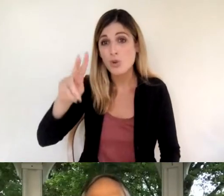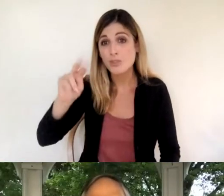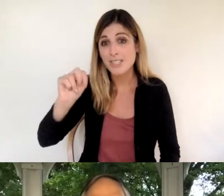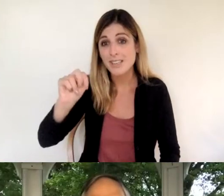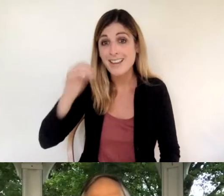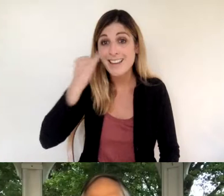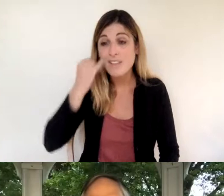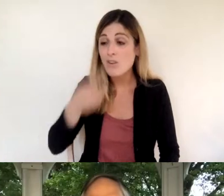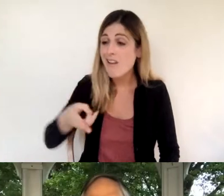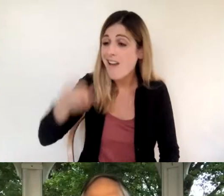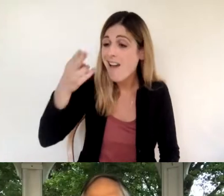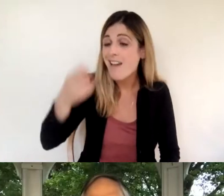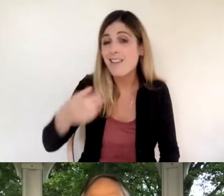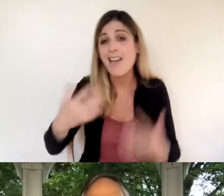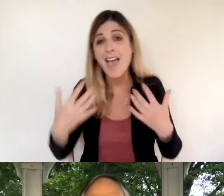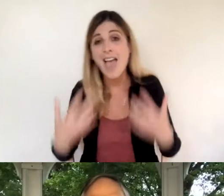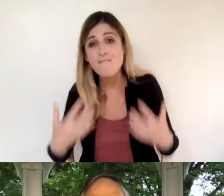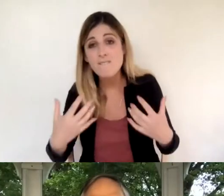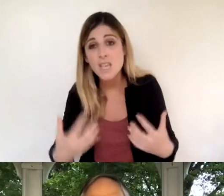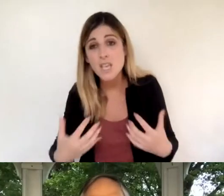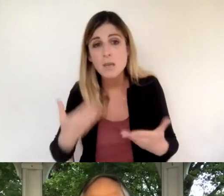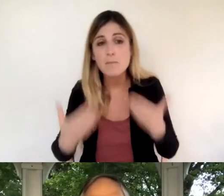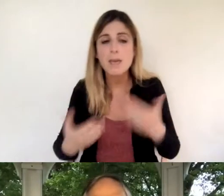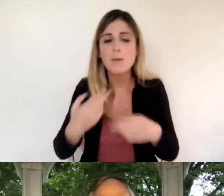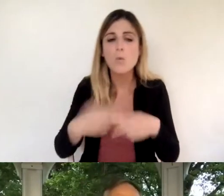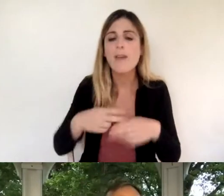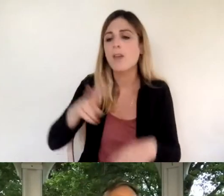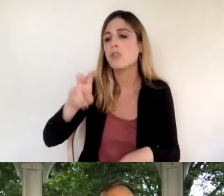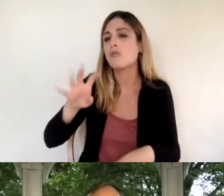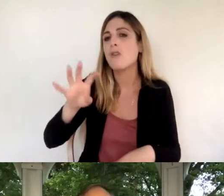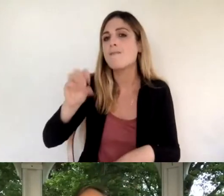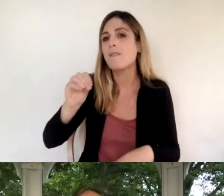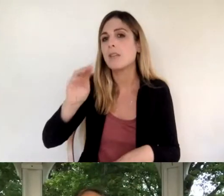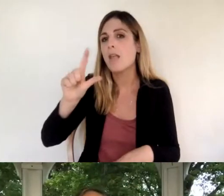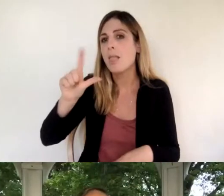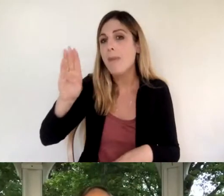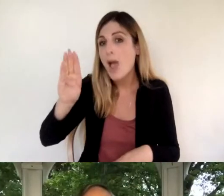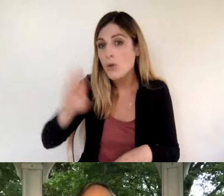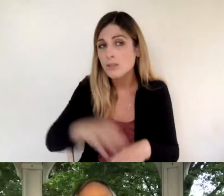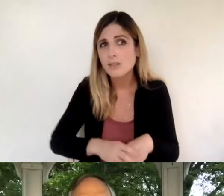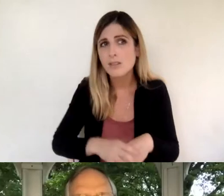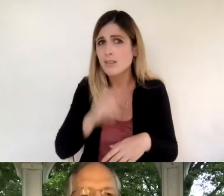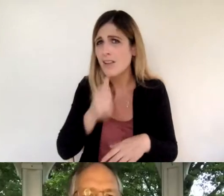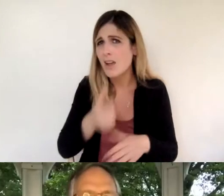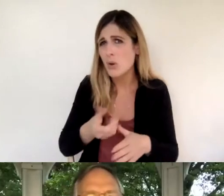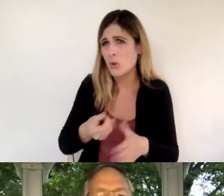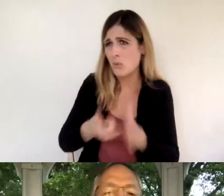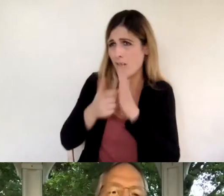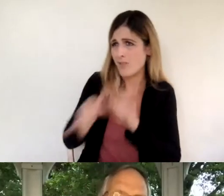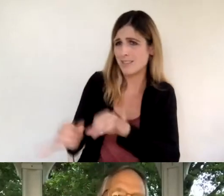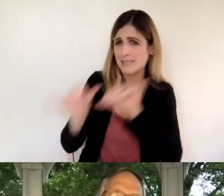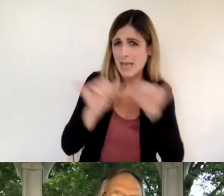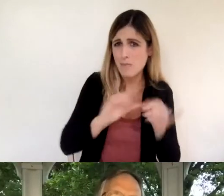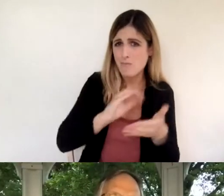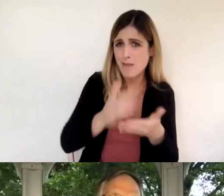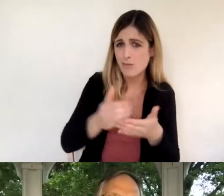weight, somebody who is, weighs maybe 250 pounds is not going to need that much protein when they do that calculation.